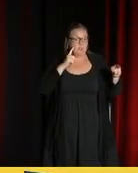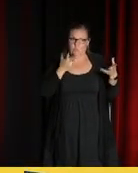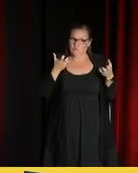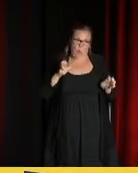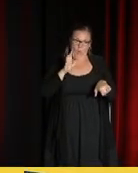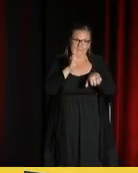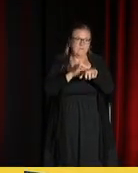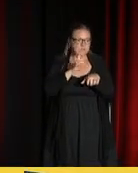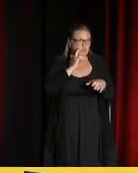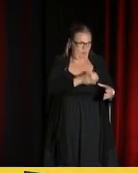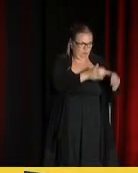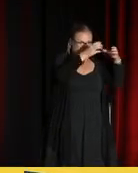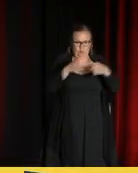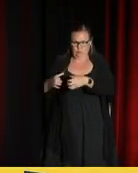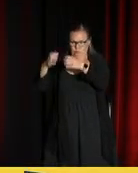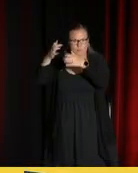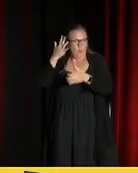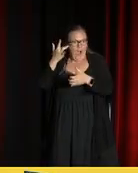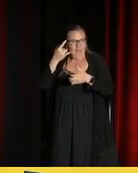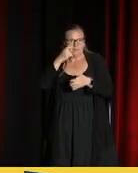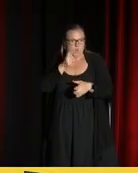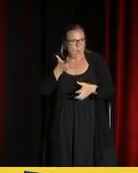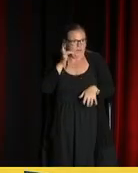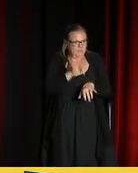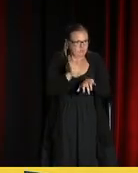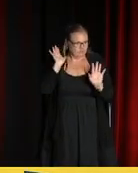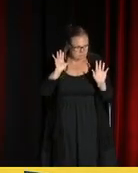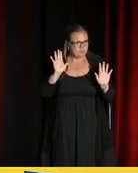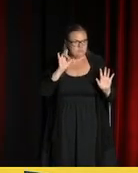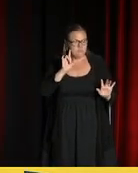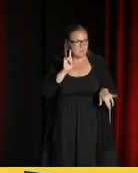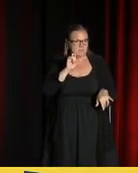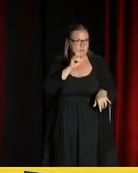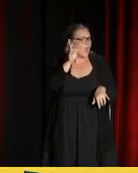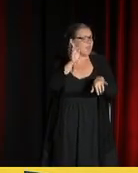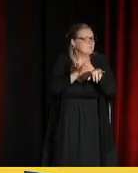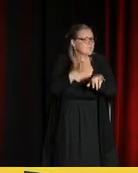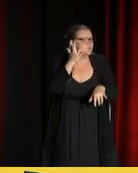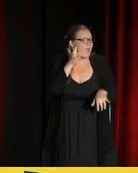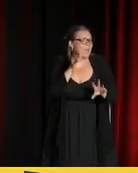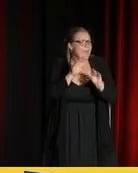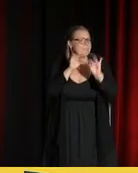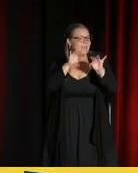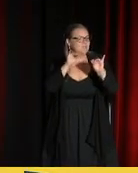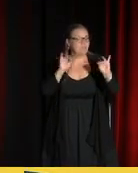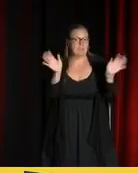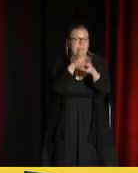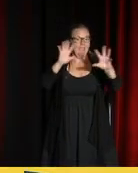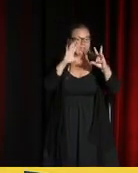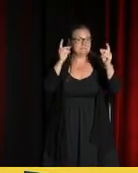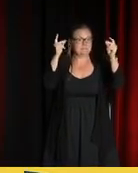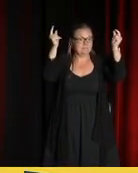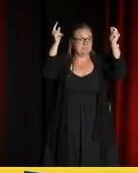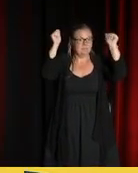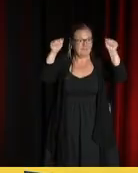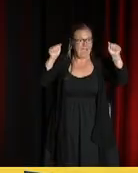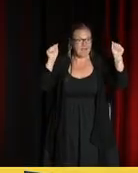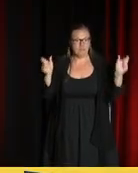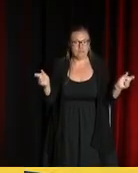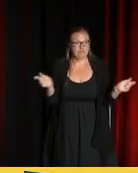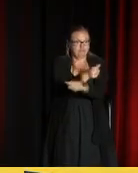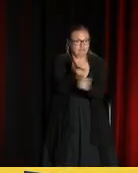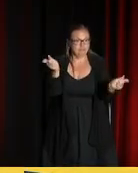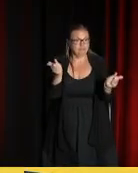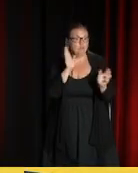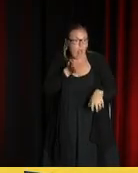them. But you know what? You don't have to touch them because it's magic. You just wave your hands, snap your fingers, and they change